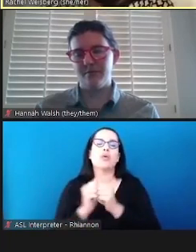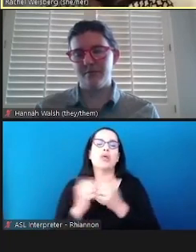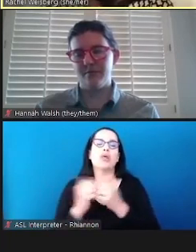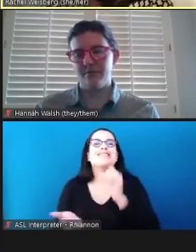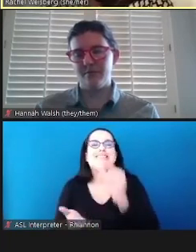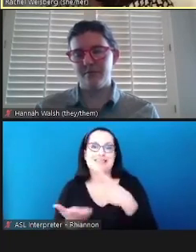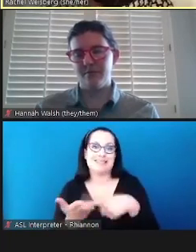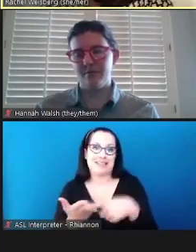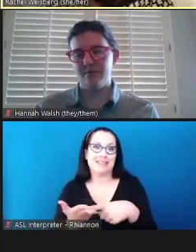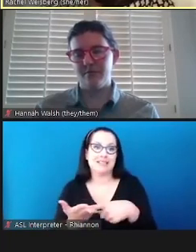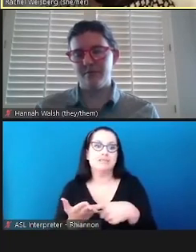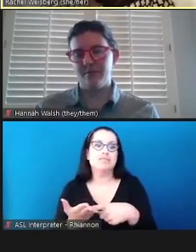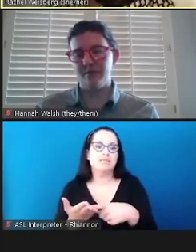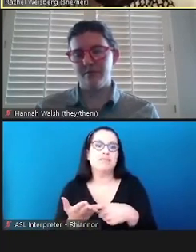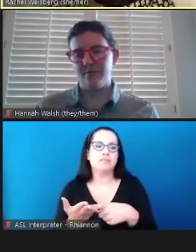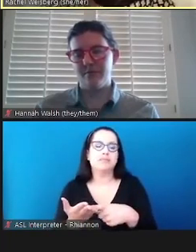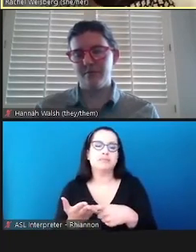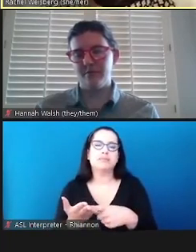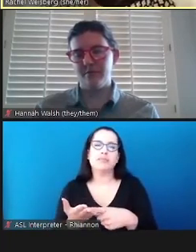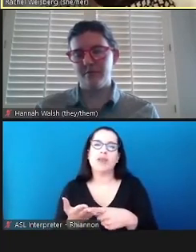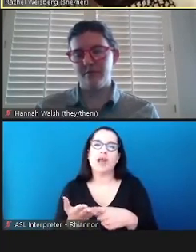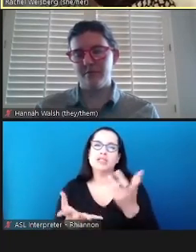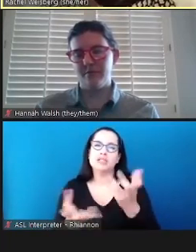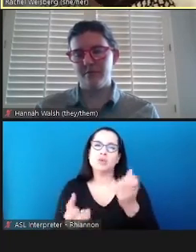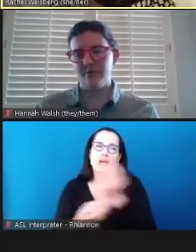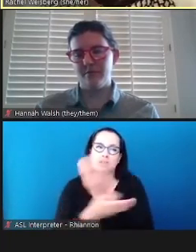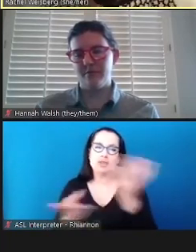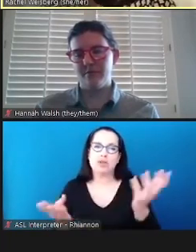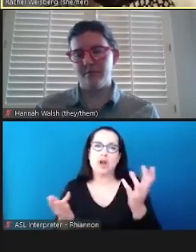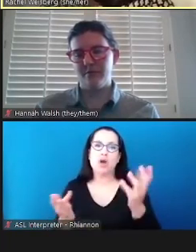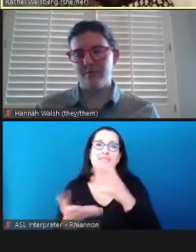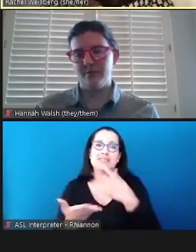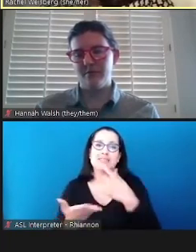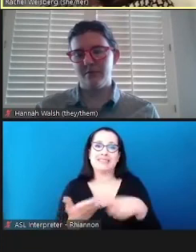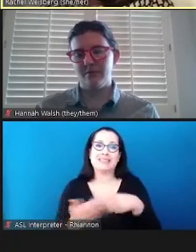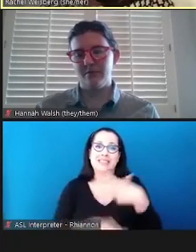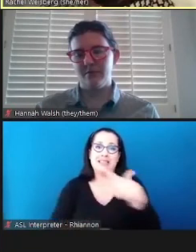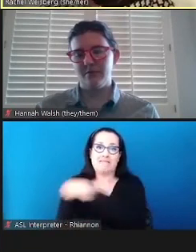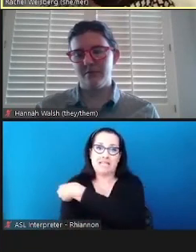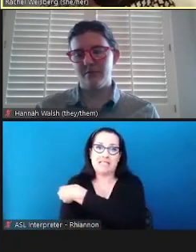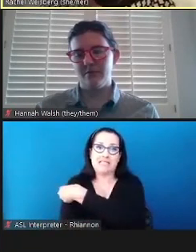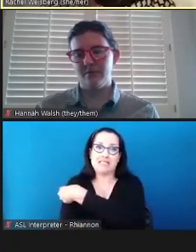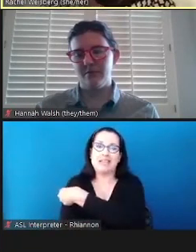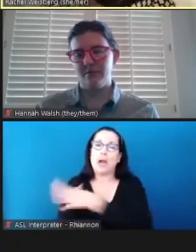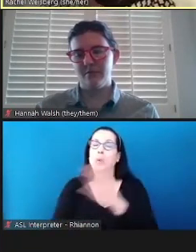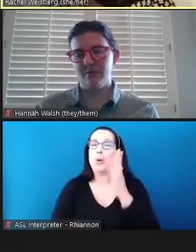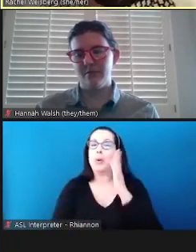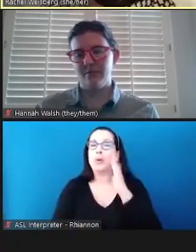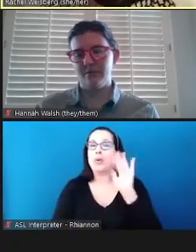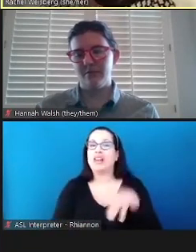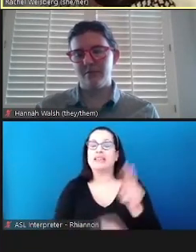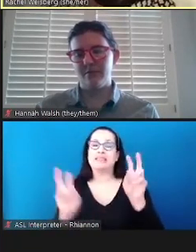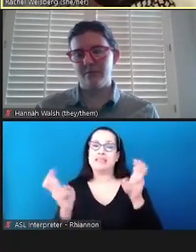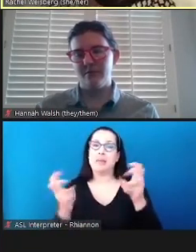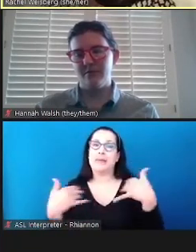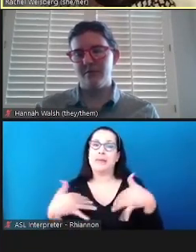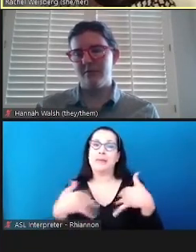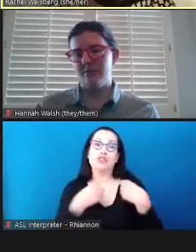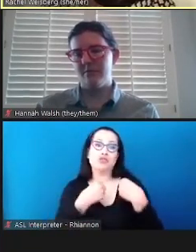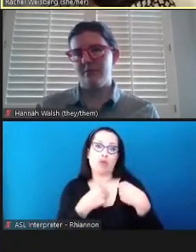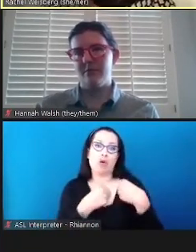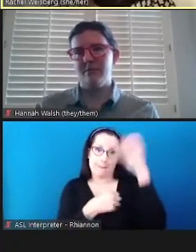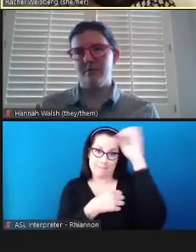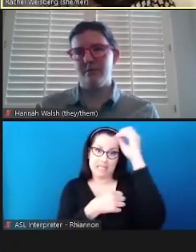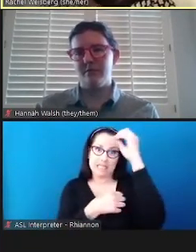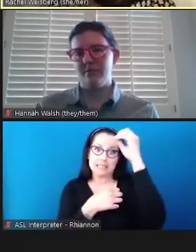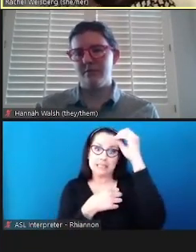to make an acknowledgement that, we're talking about vaccines. This is a topic that people have very strong opinions on, and